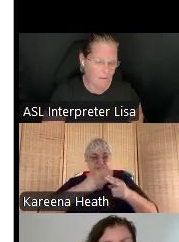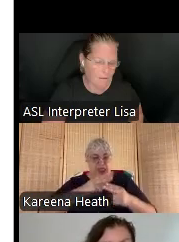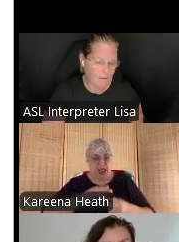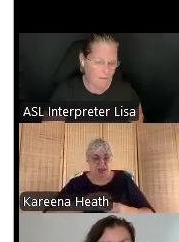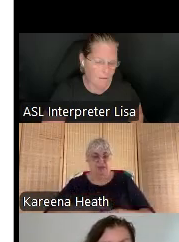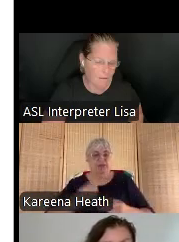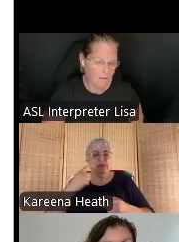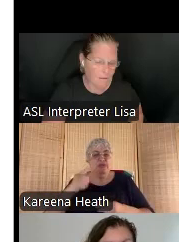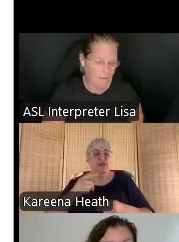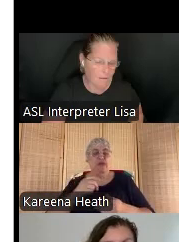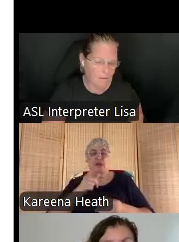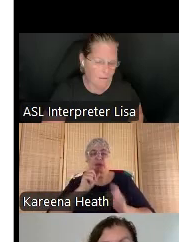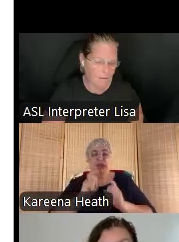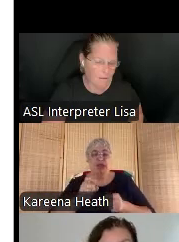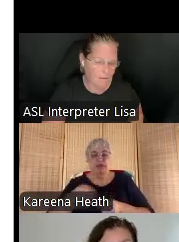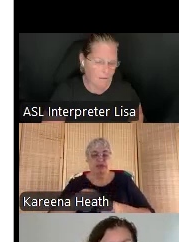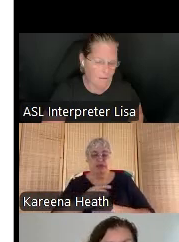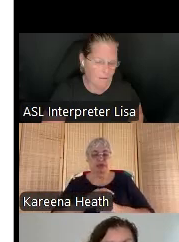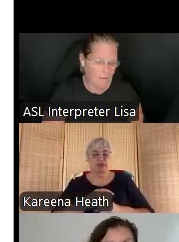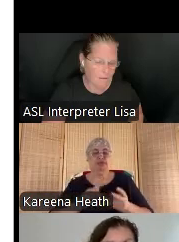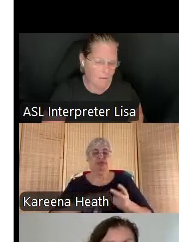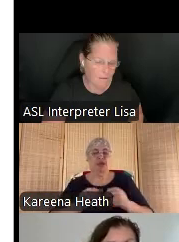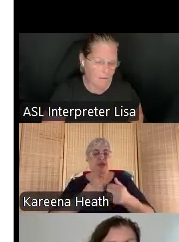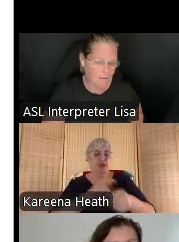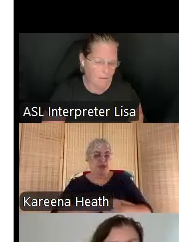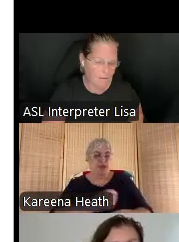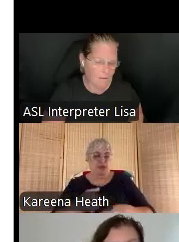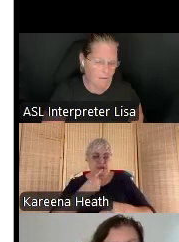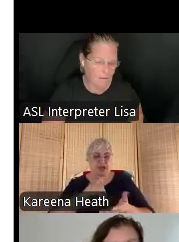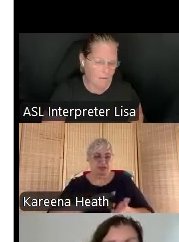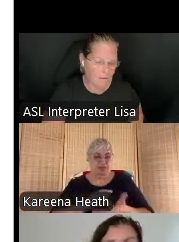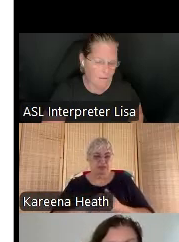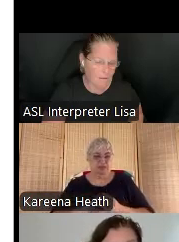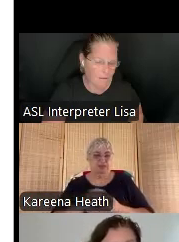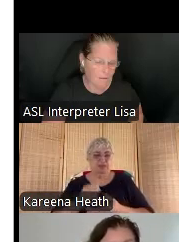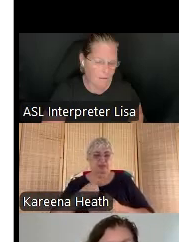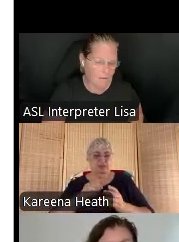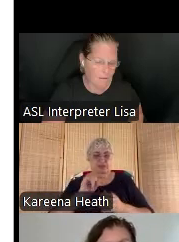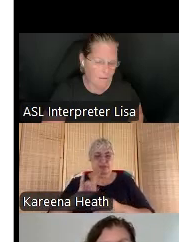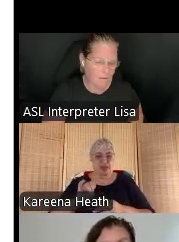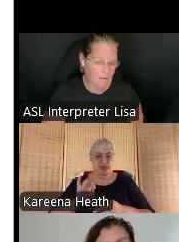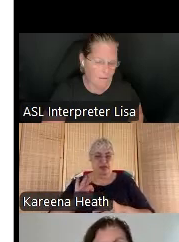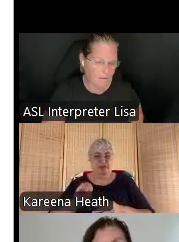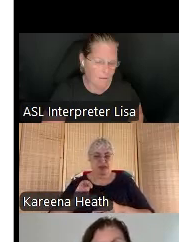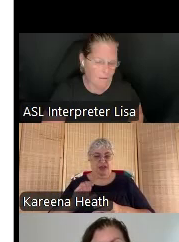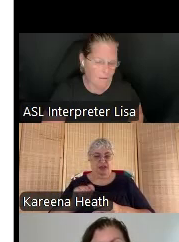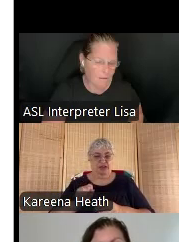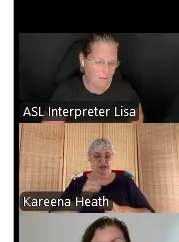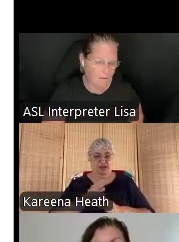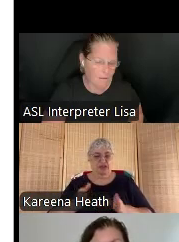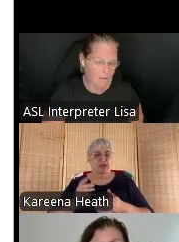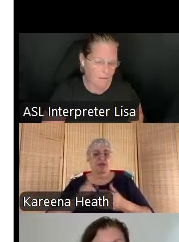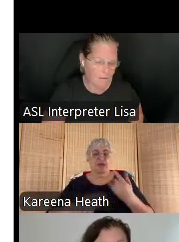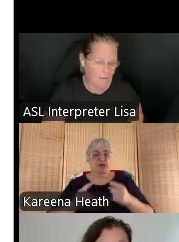for and who prescribed them? How long have you been taking them? Have you had any side effects? And if so, have